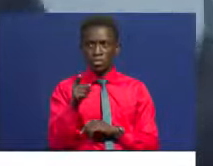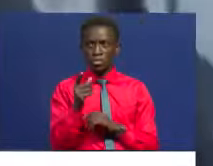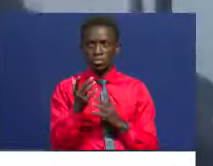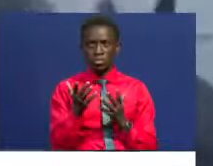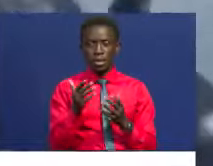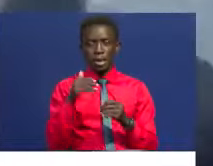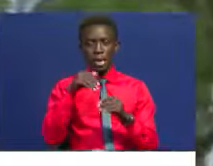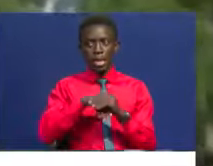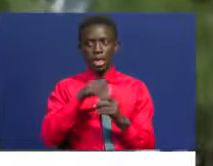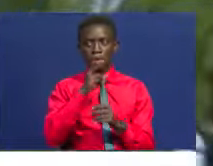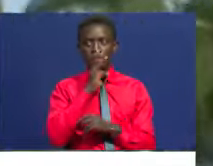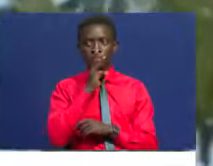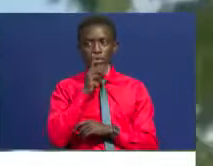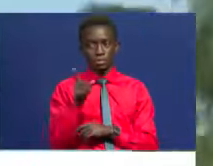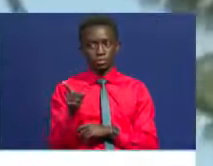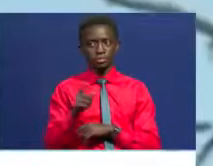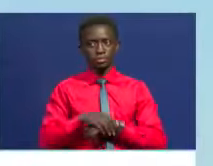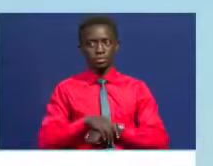lakes.